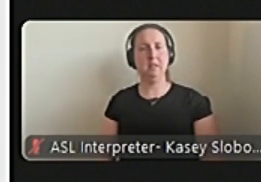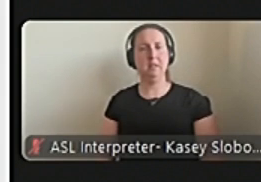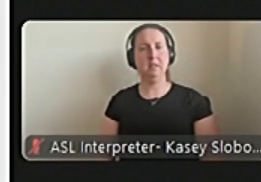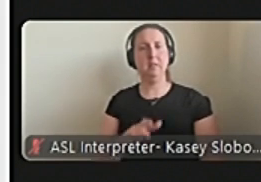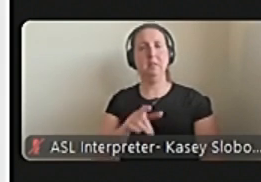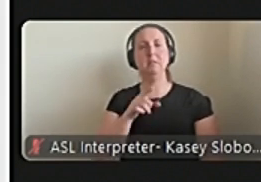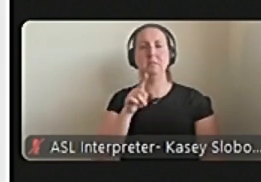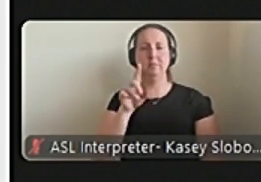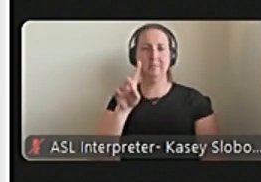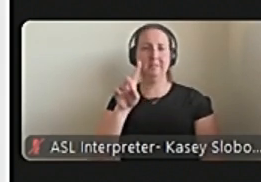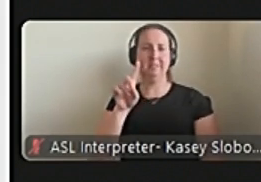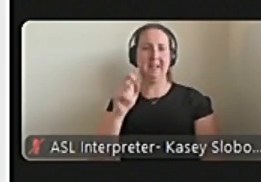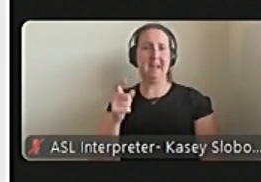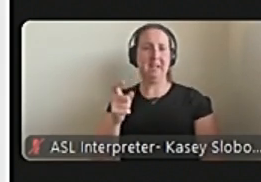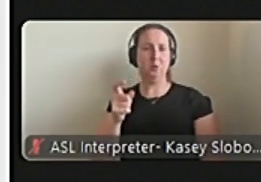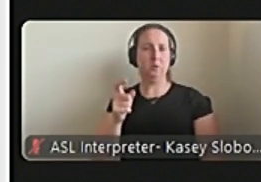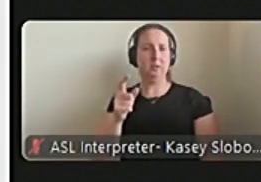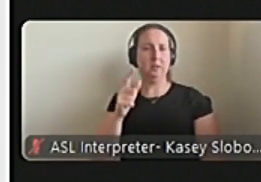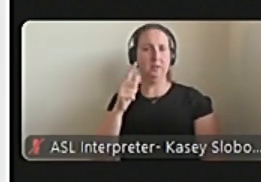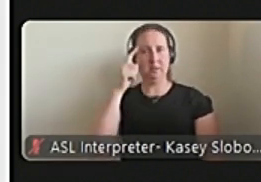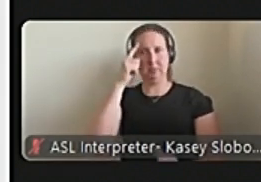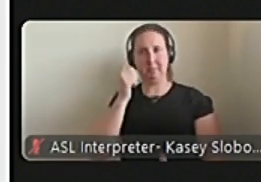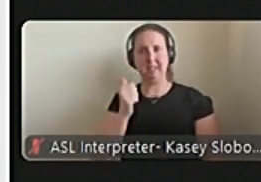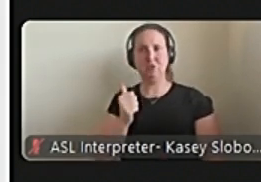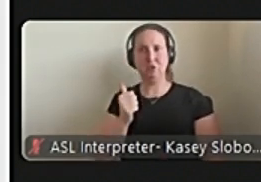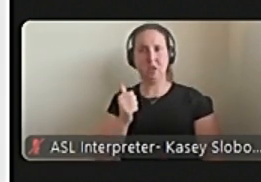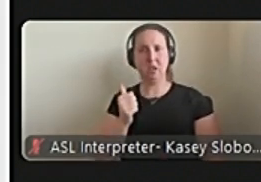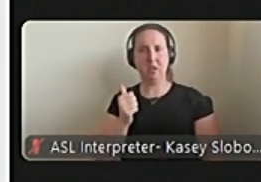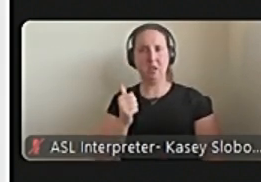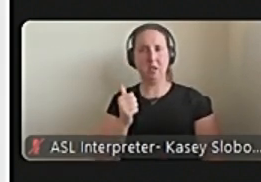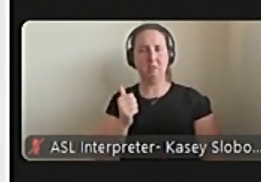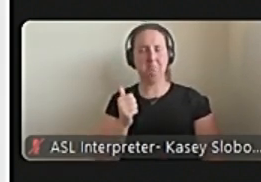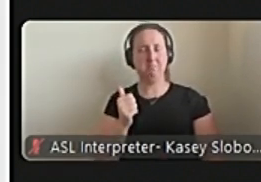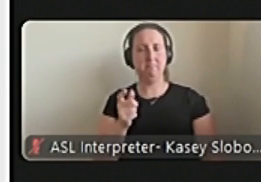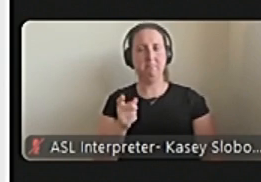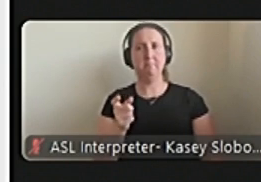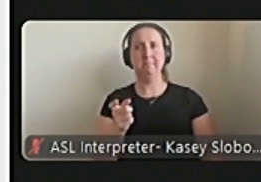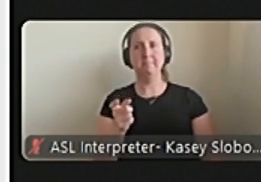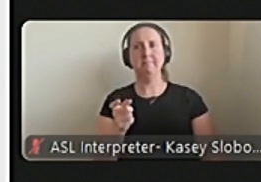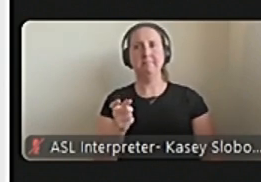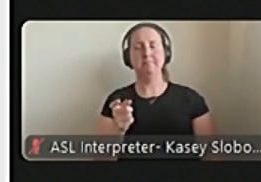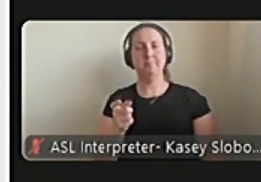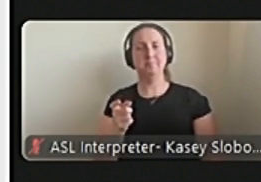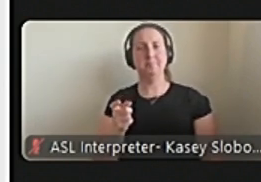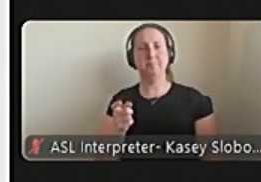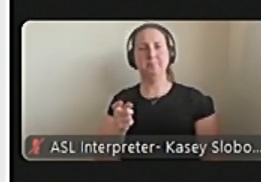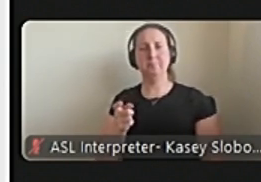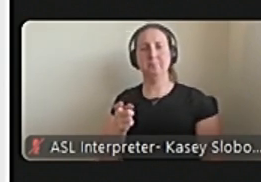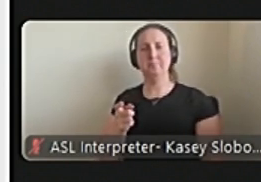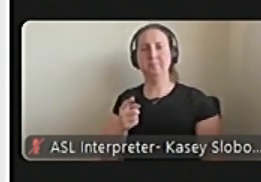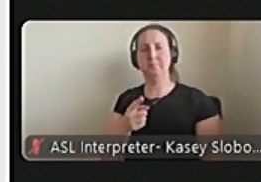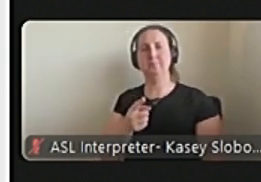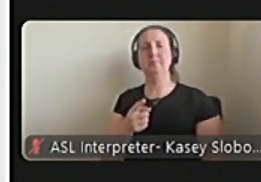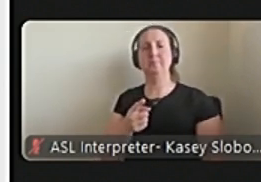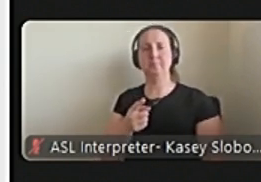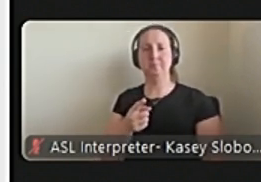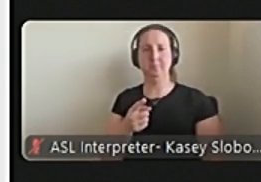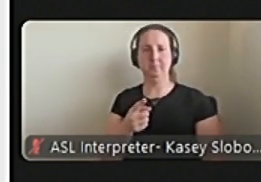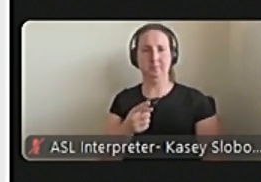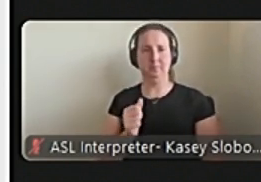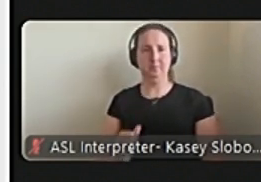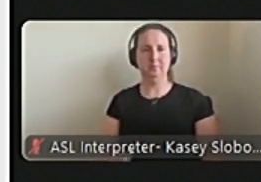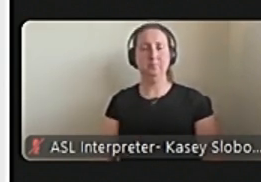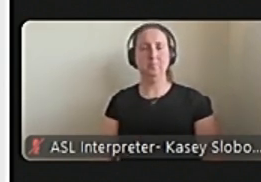with the dementia. And this is where he was at earlier in the disease.